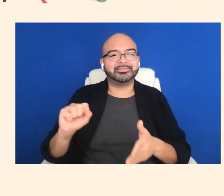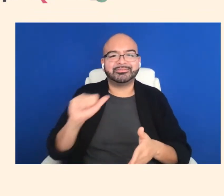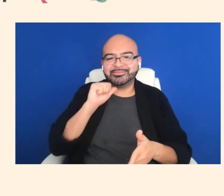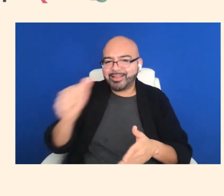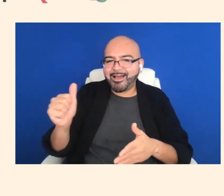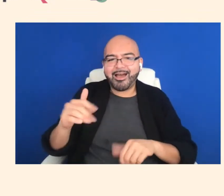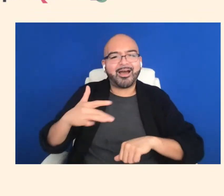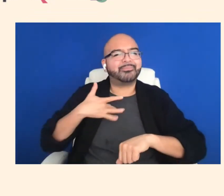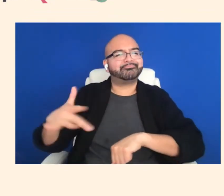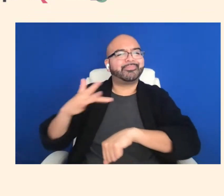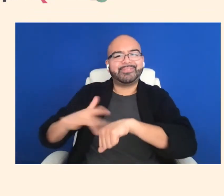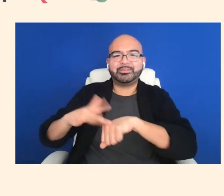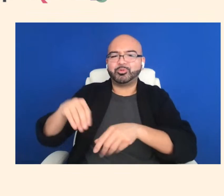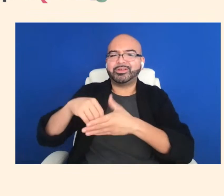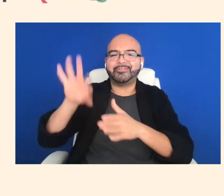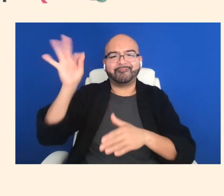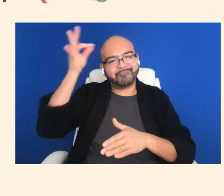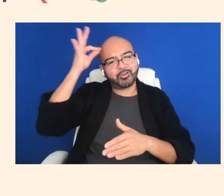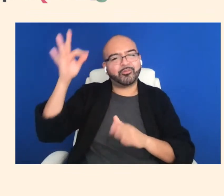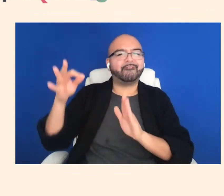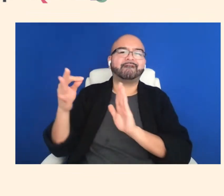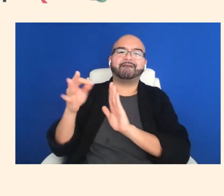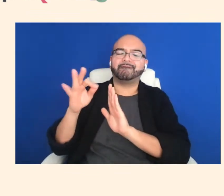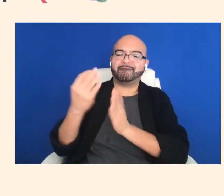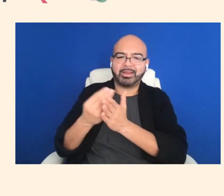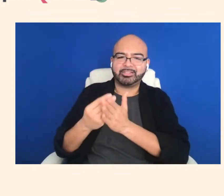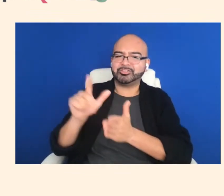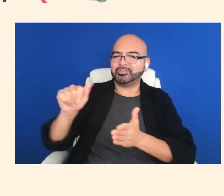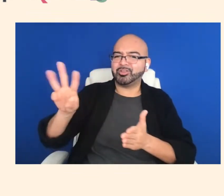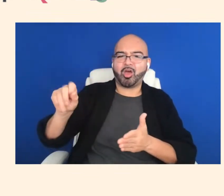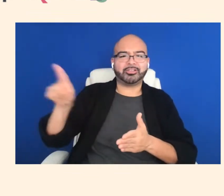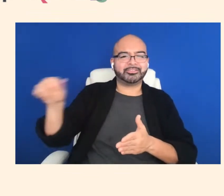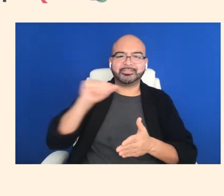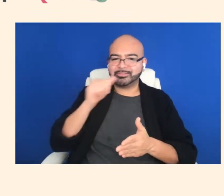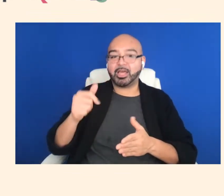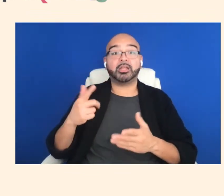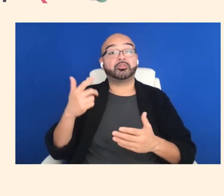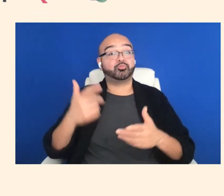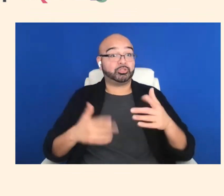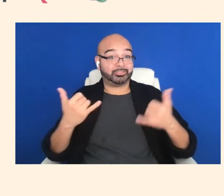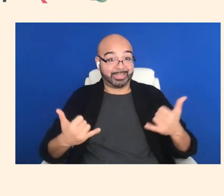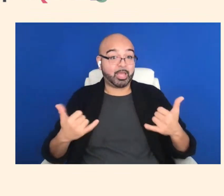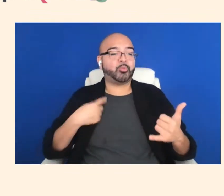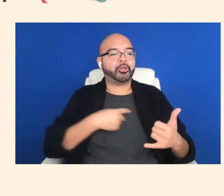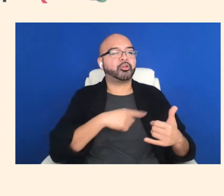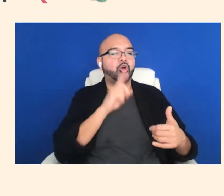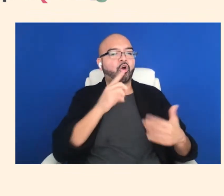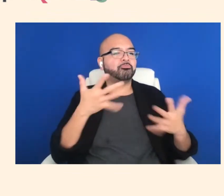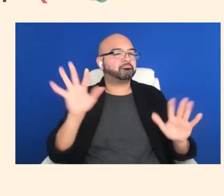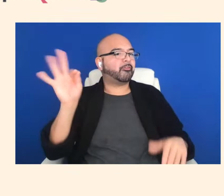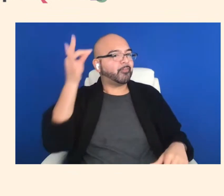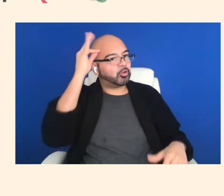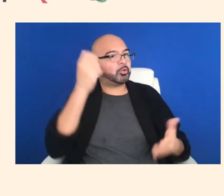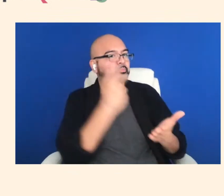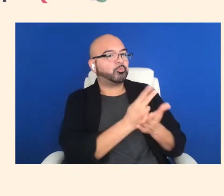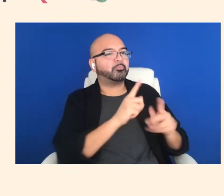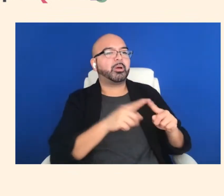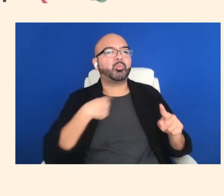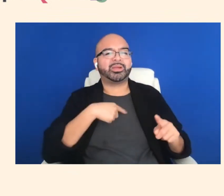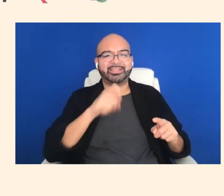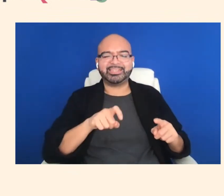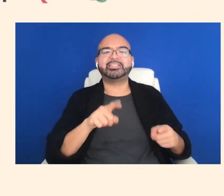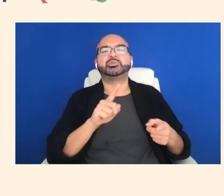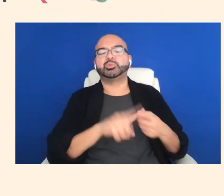the federal financing laws. Which, by the way, we are now federally approved, but we needed a couple of years to scale up to be able to really write that